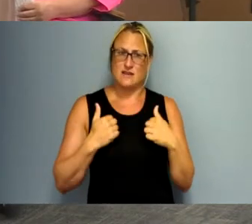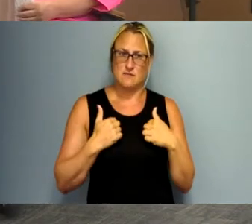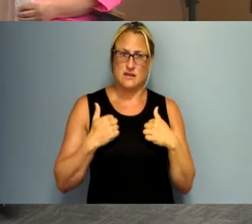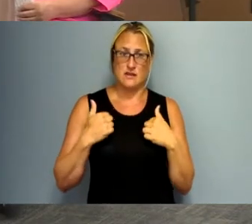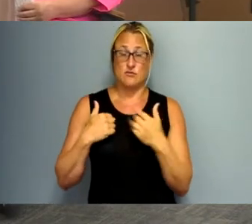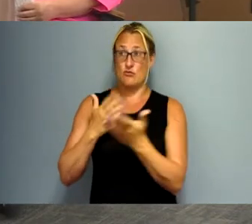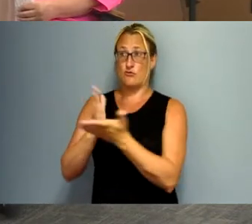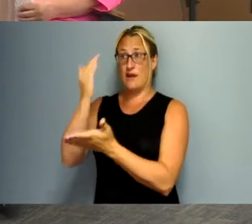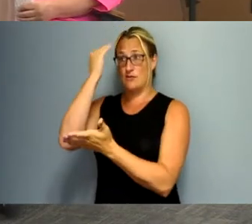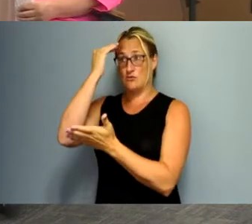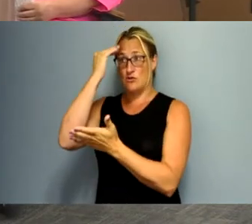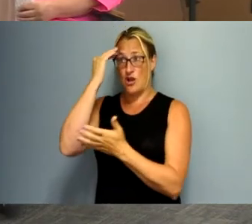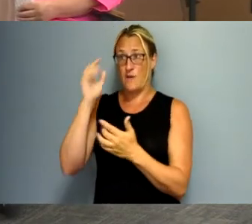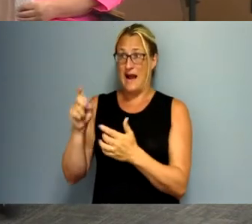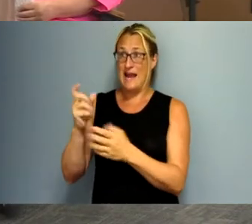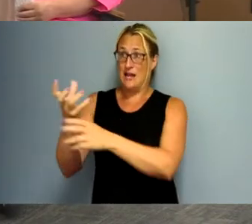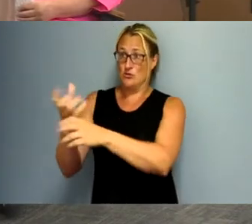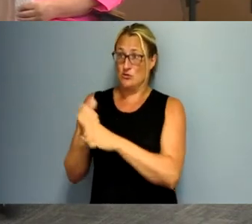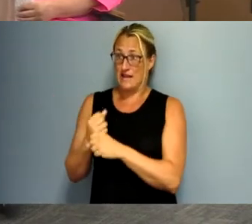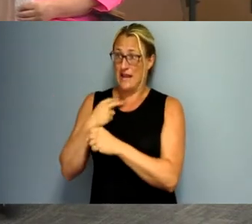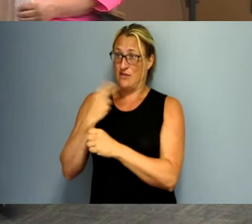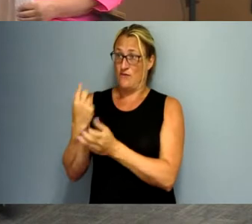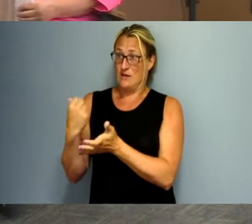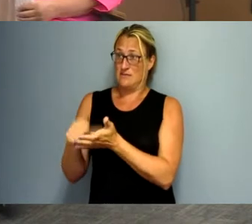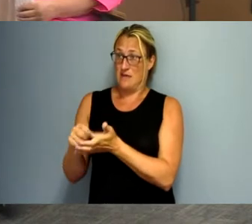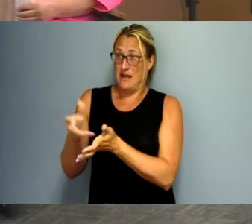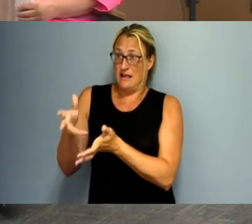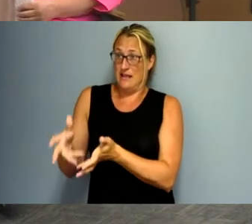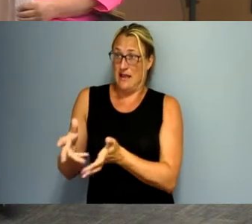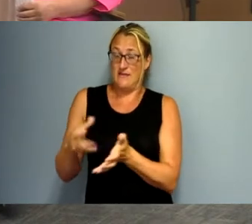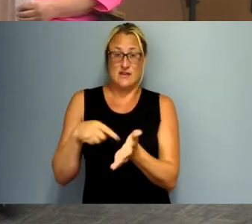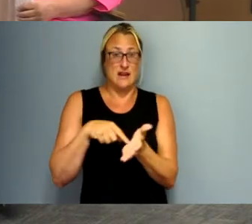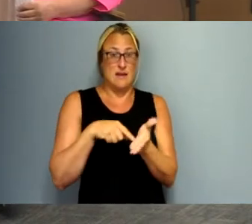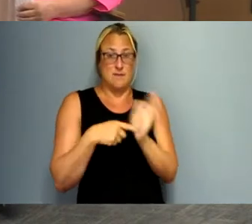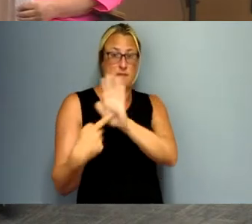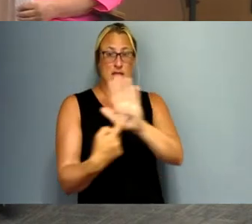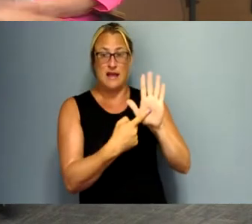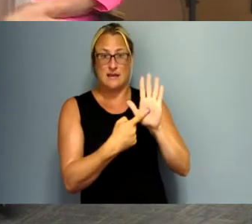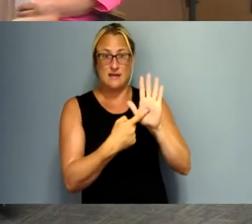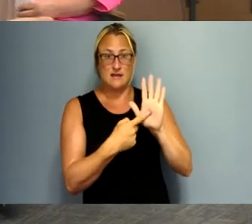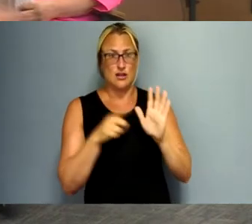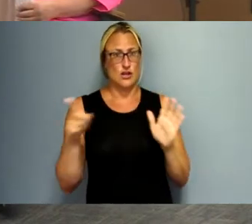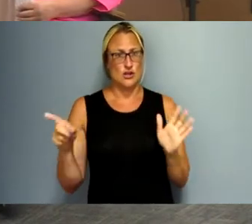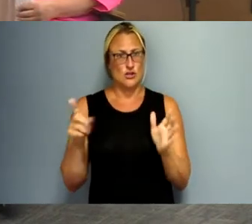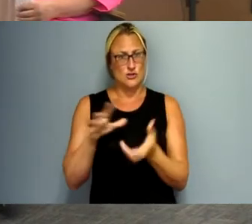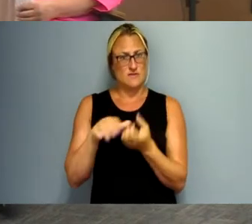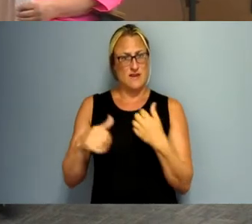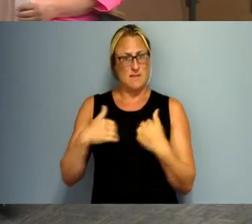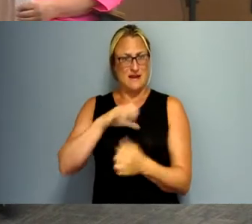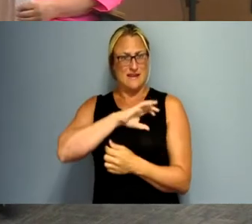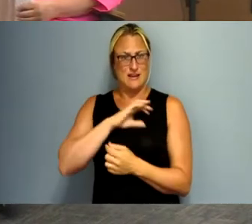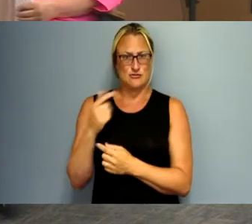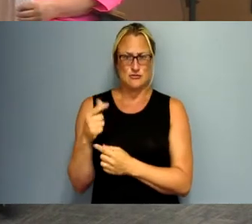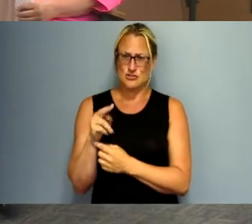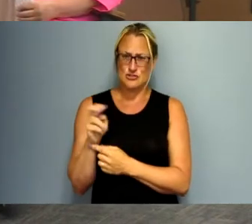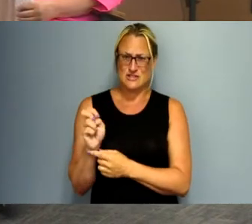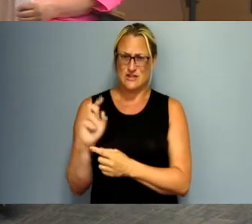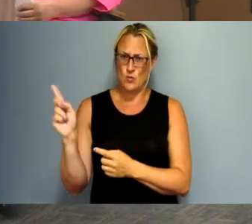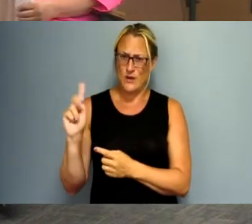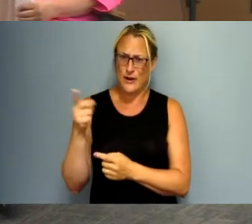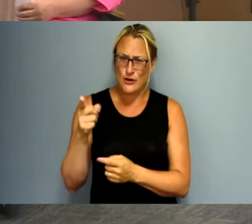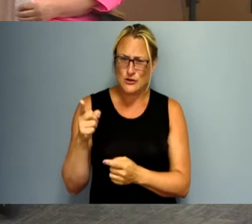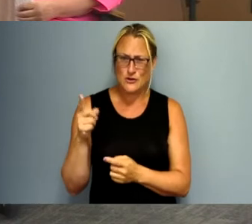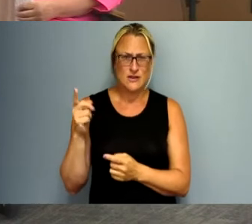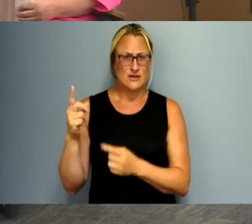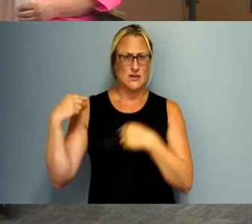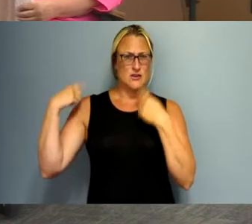actual voicemail I left and play it for everyone. You defamed my character. Jean, where are you? How come you have not made a